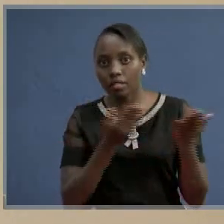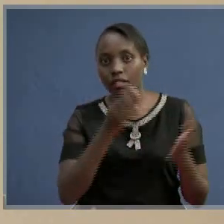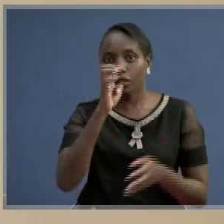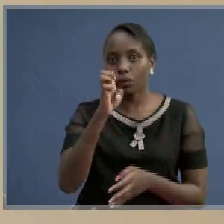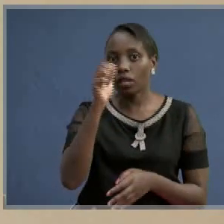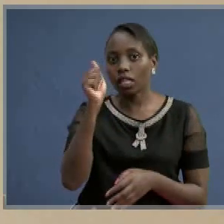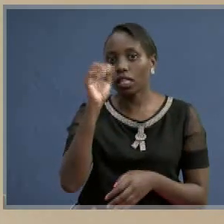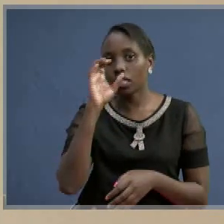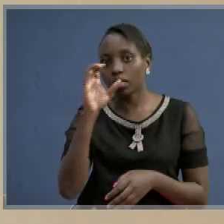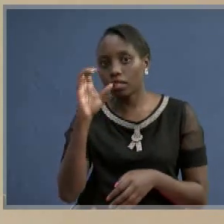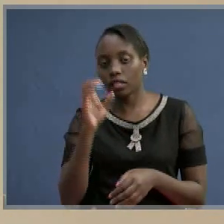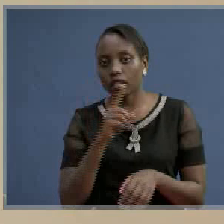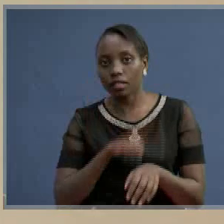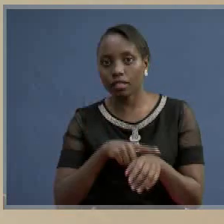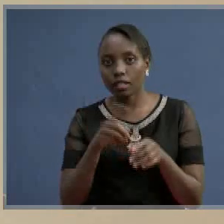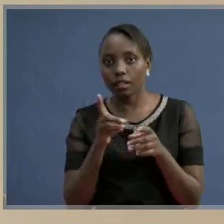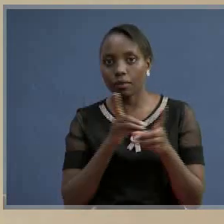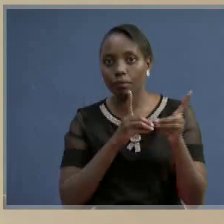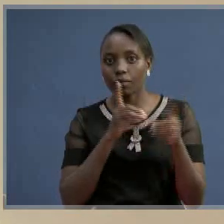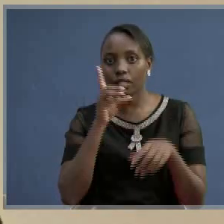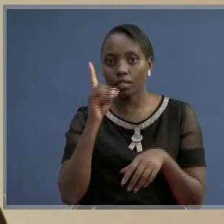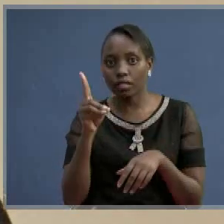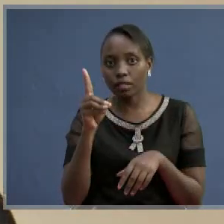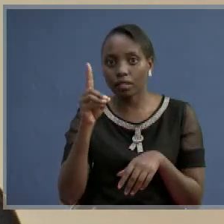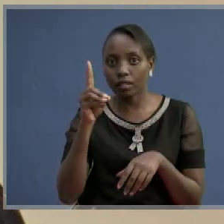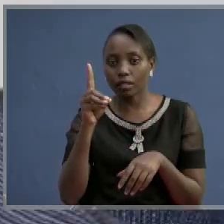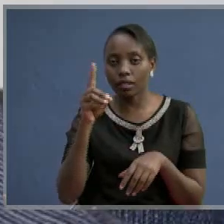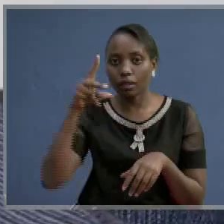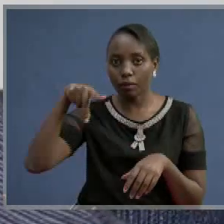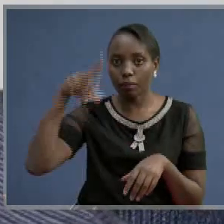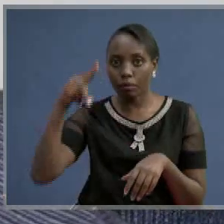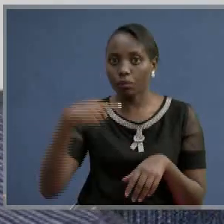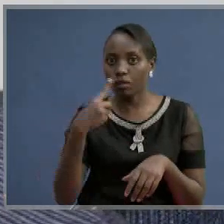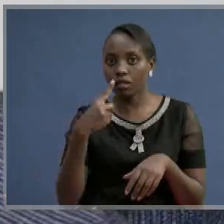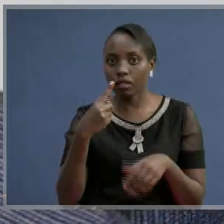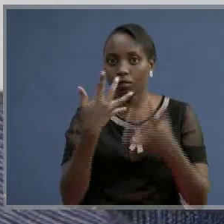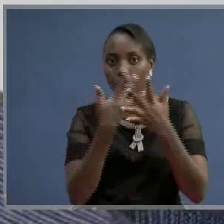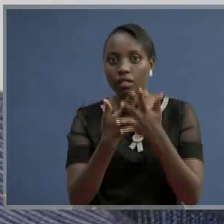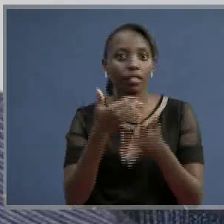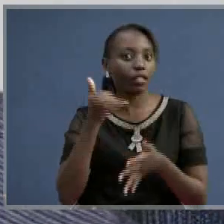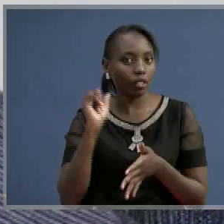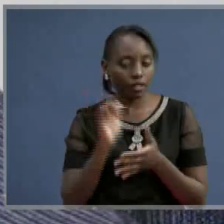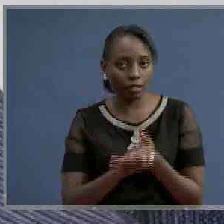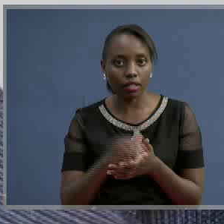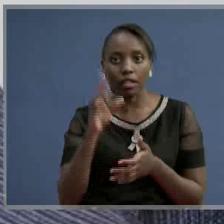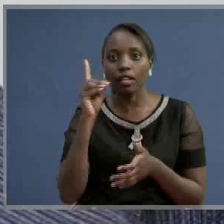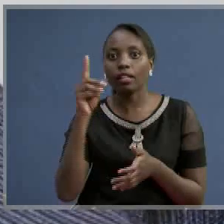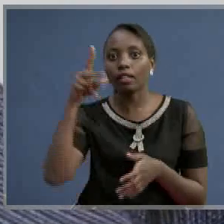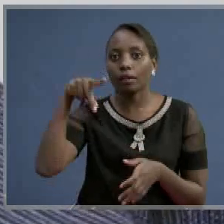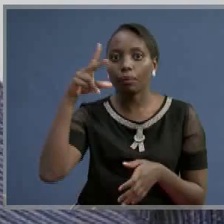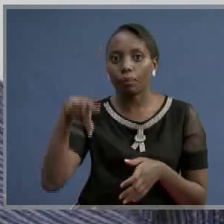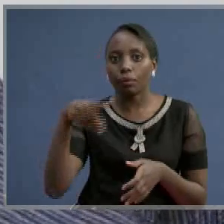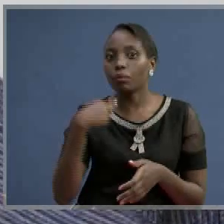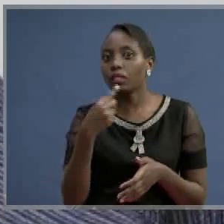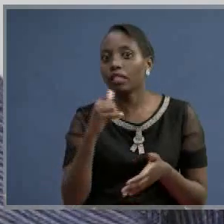Anti-Corruption Commission after the Director of Public Prosecutions gave consent for his arrest today. In a statement, DPP Nordin